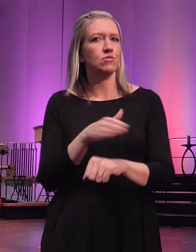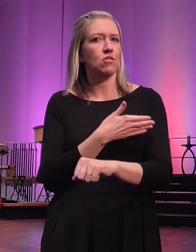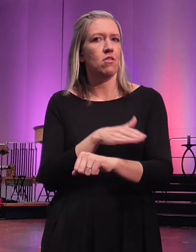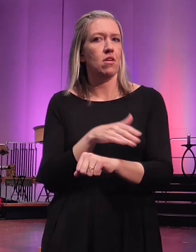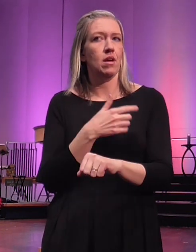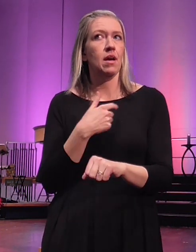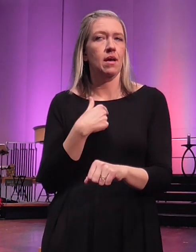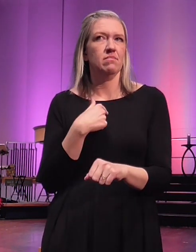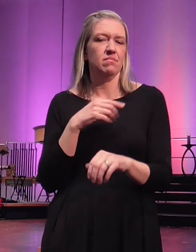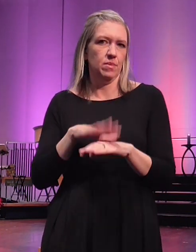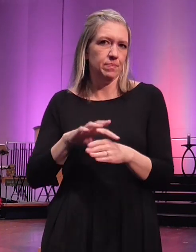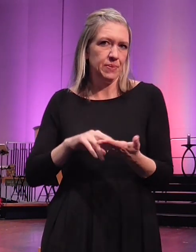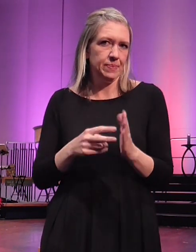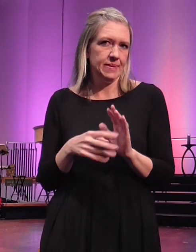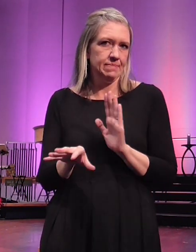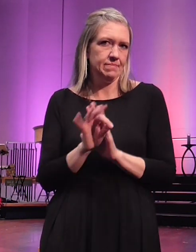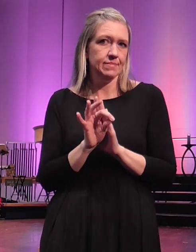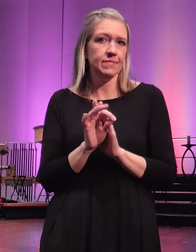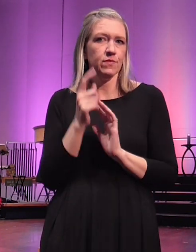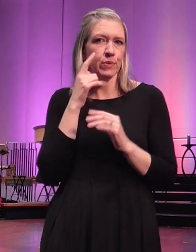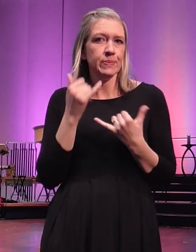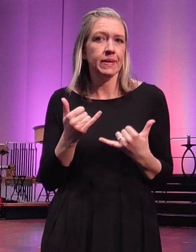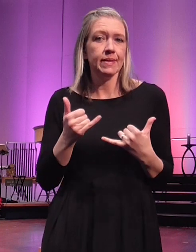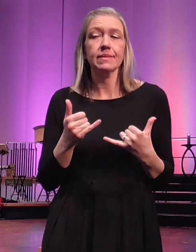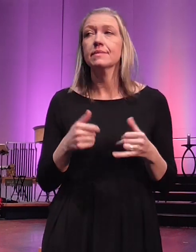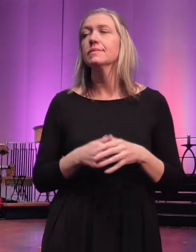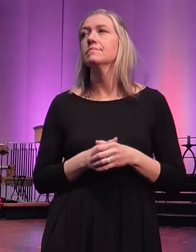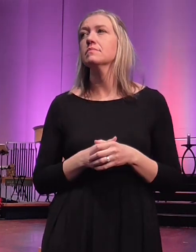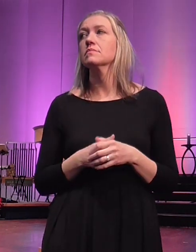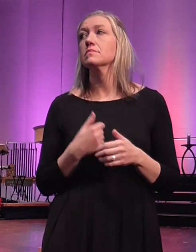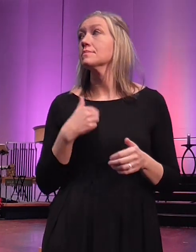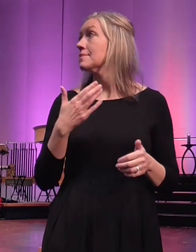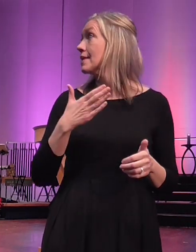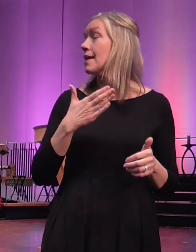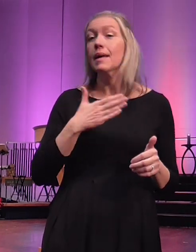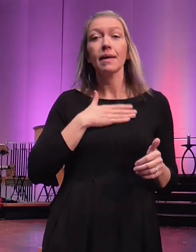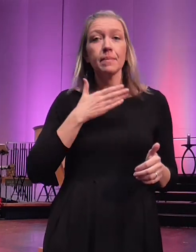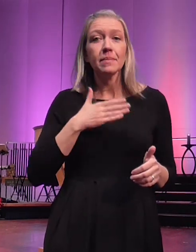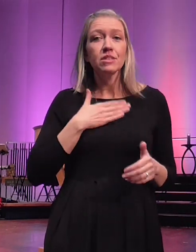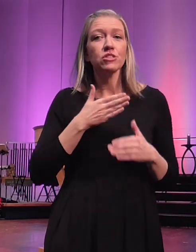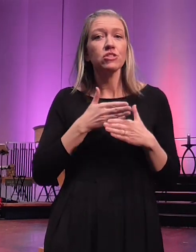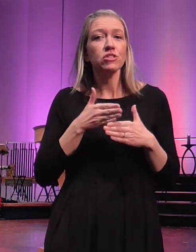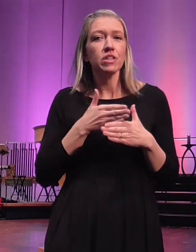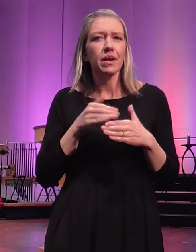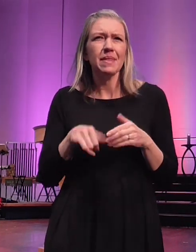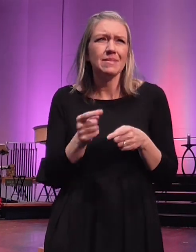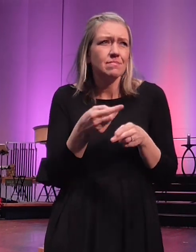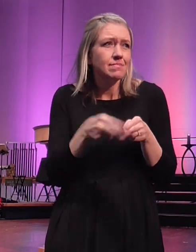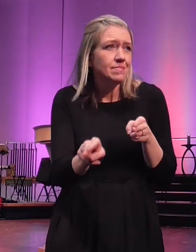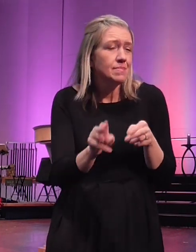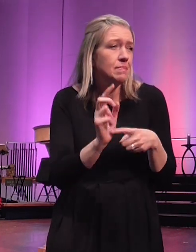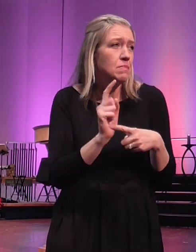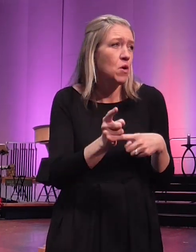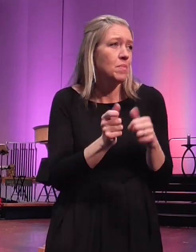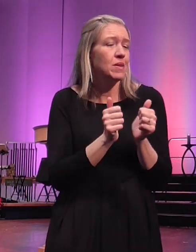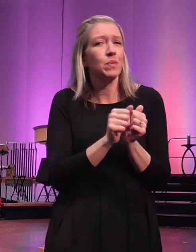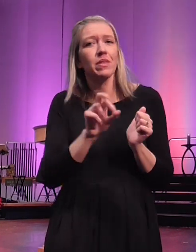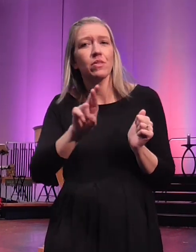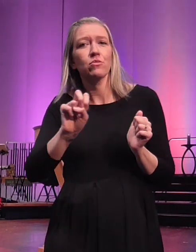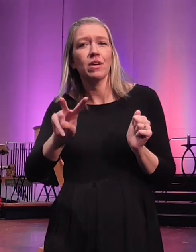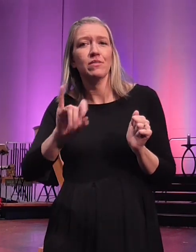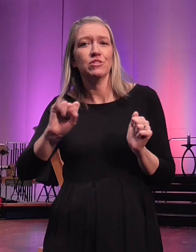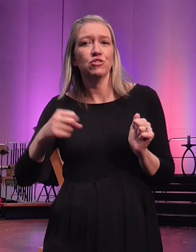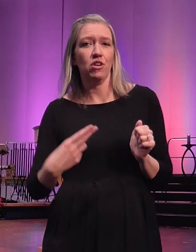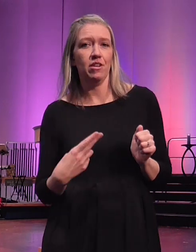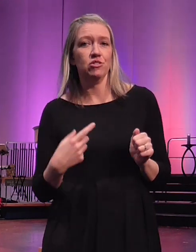Tom for today. And I'm so happy to share this brief moment in time with Reverend Josh.